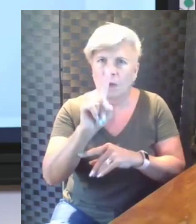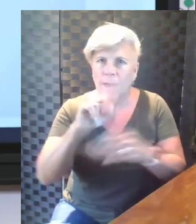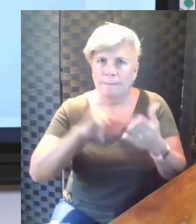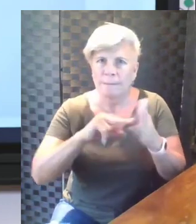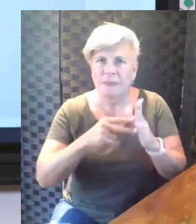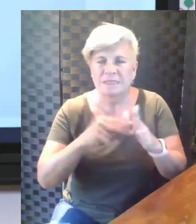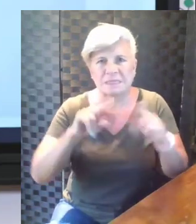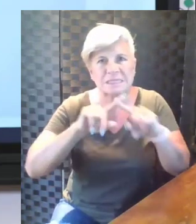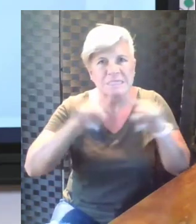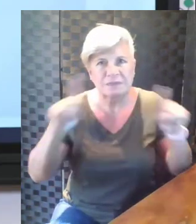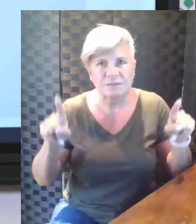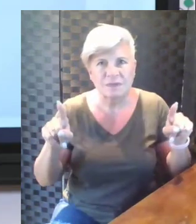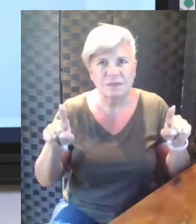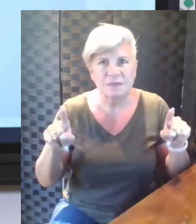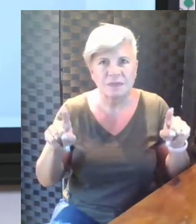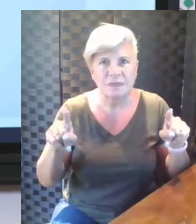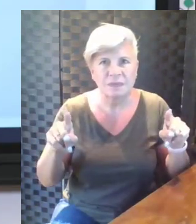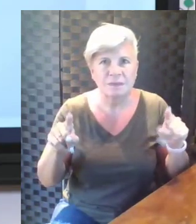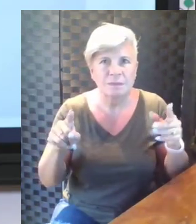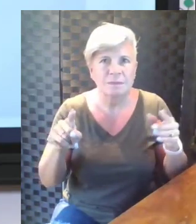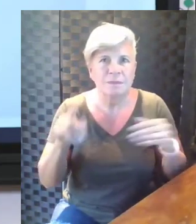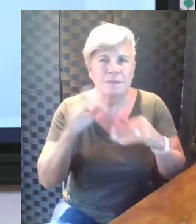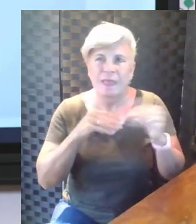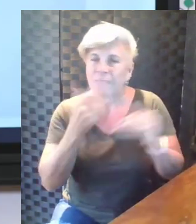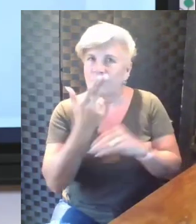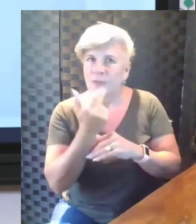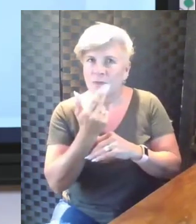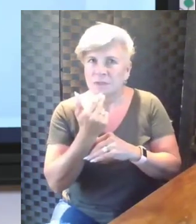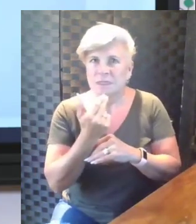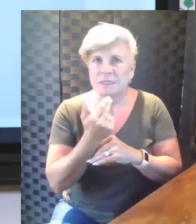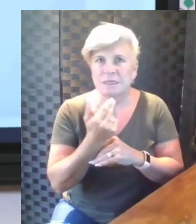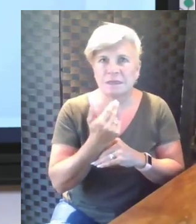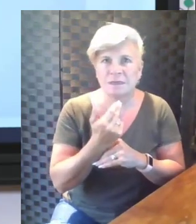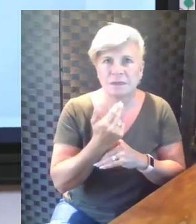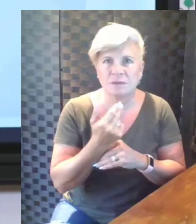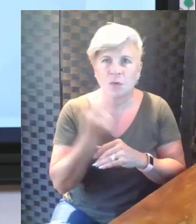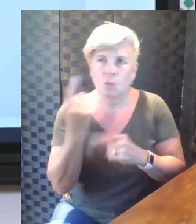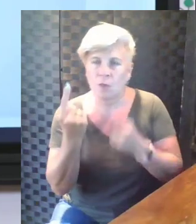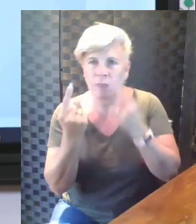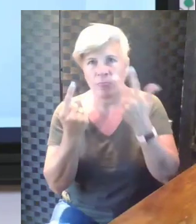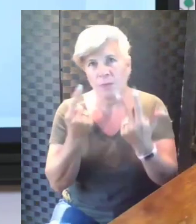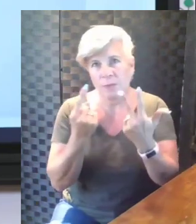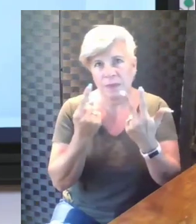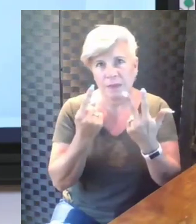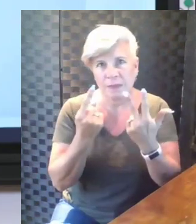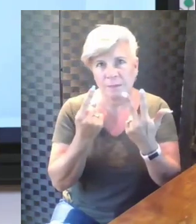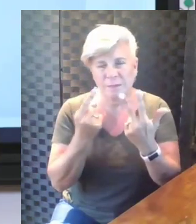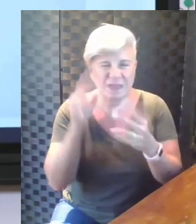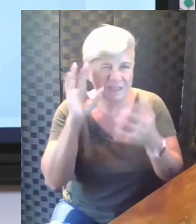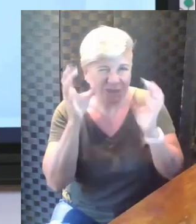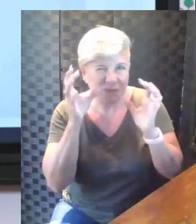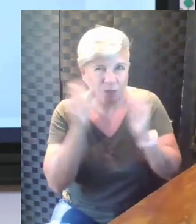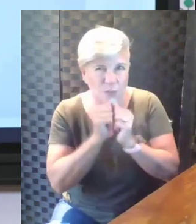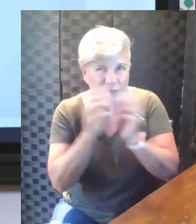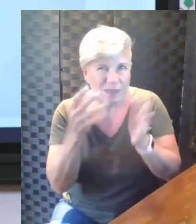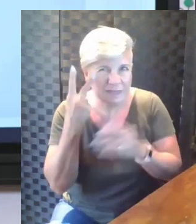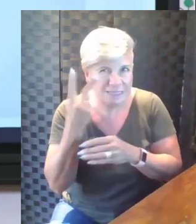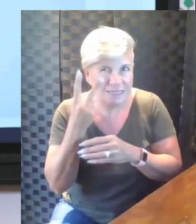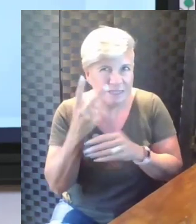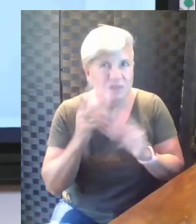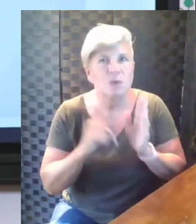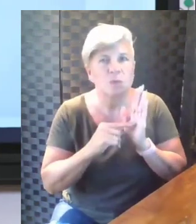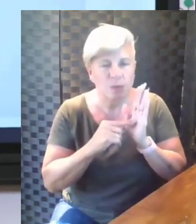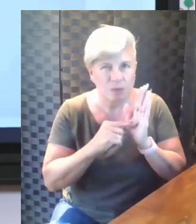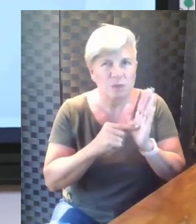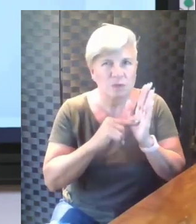number 1 than it does in maybe the number 13, where we would have a 1 and a 3. Now that's a little confusing without seeing it up on the board, so we're